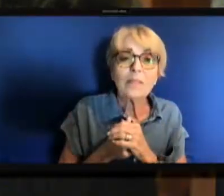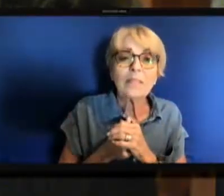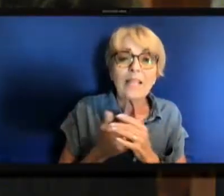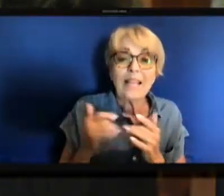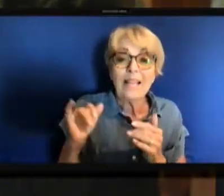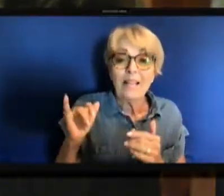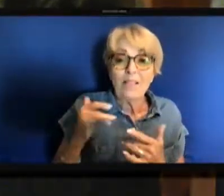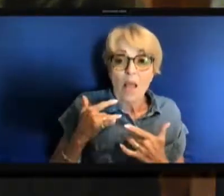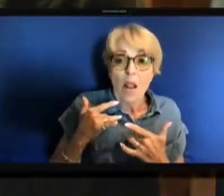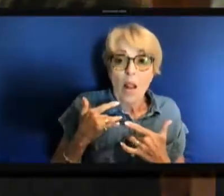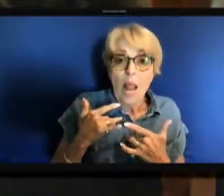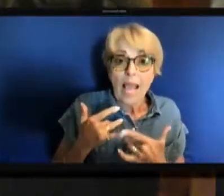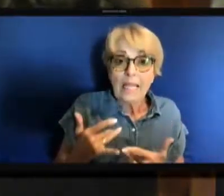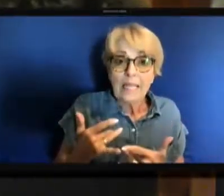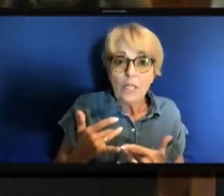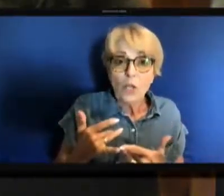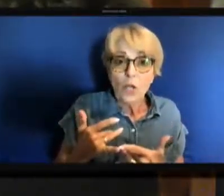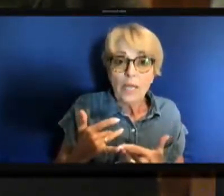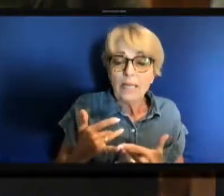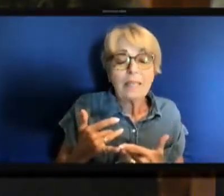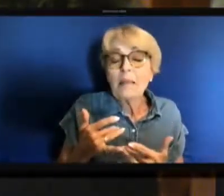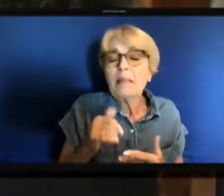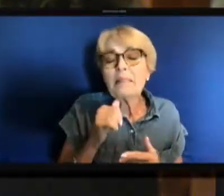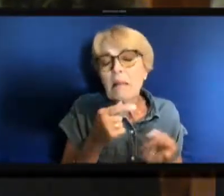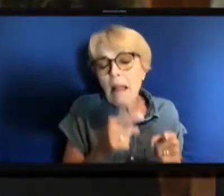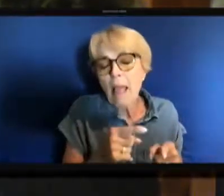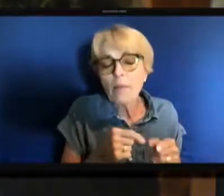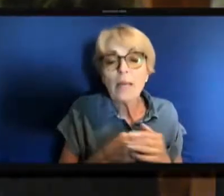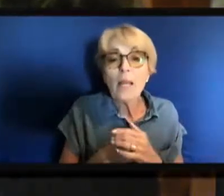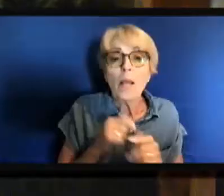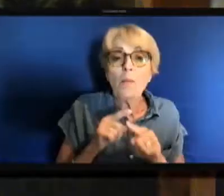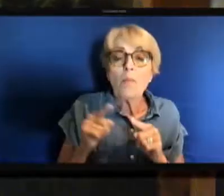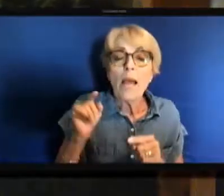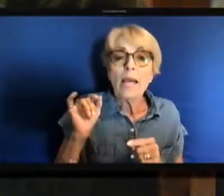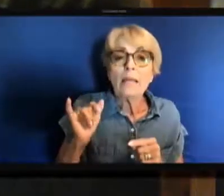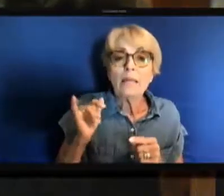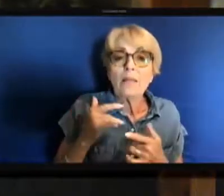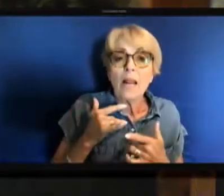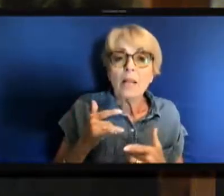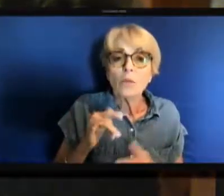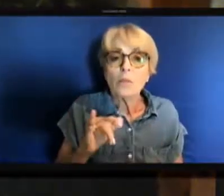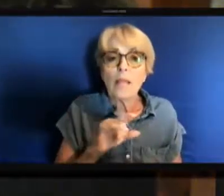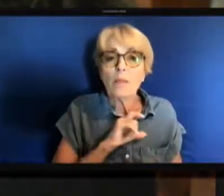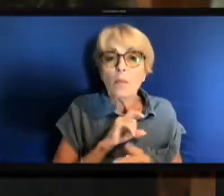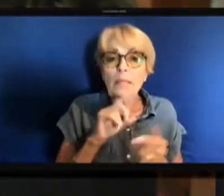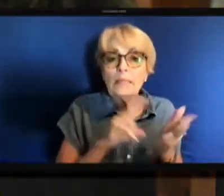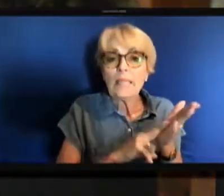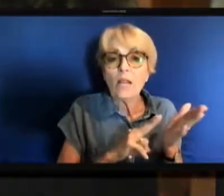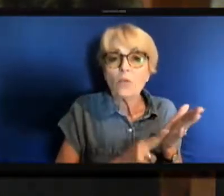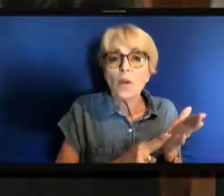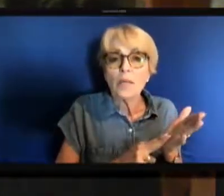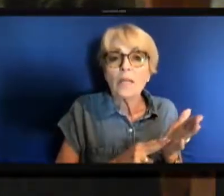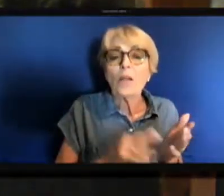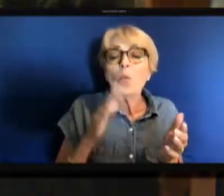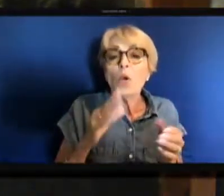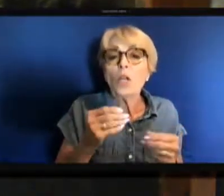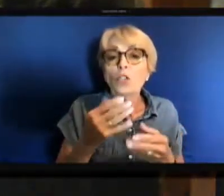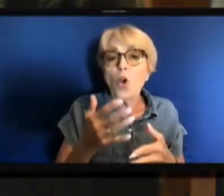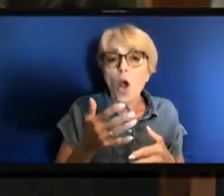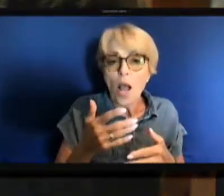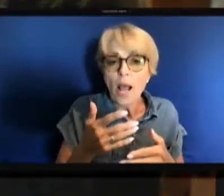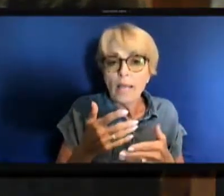likelihood, this didn't end up being the case, but the likelihood that the police contract would be resolved in arbitration, which